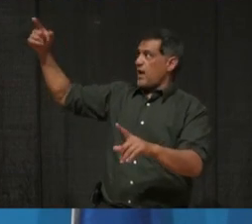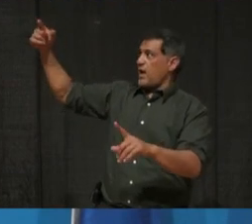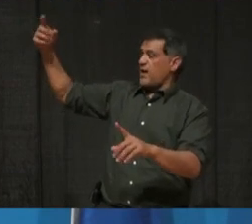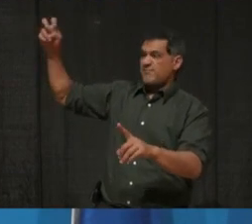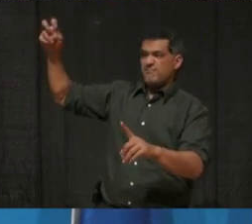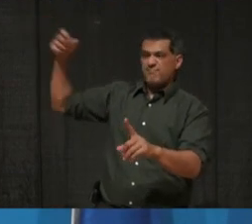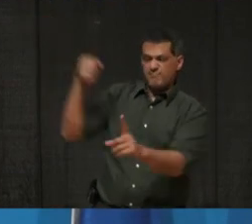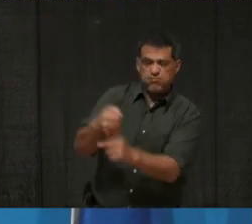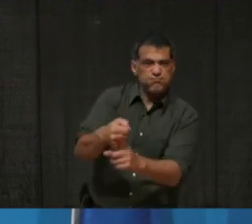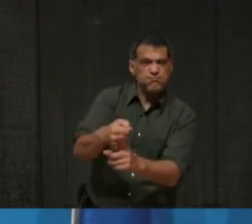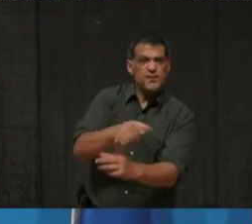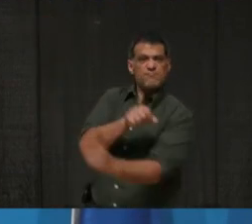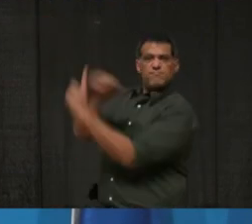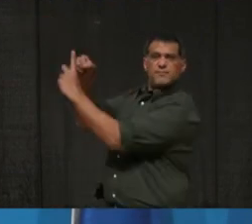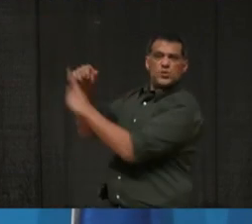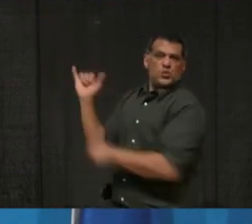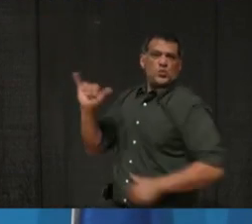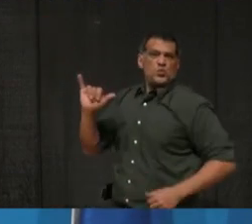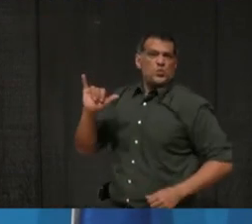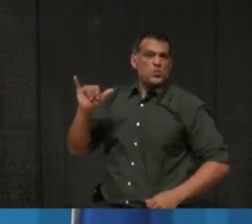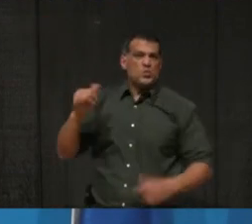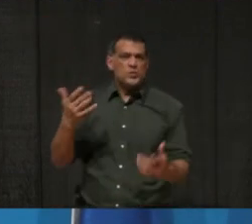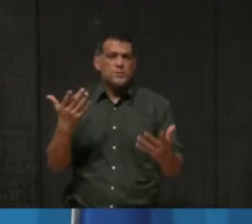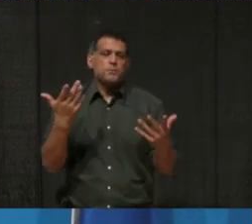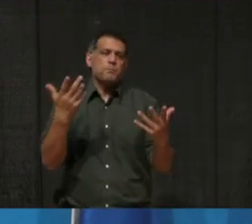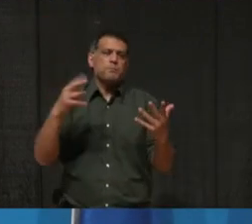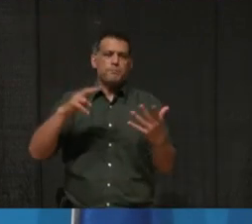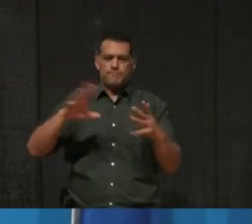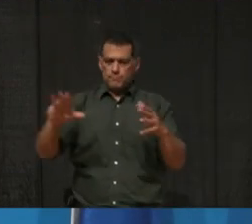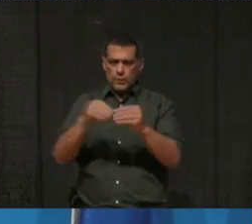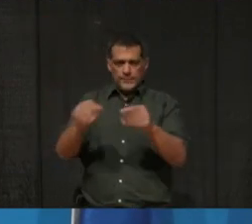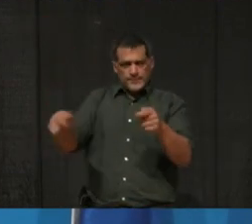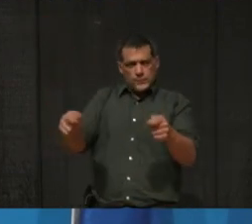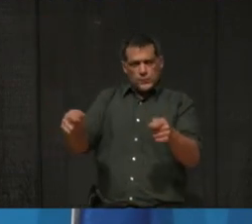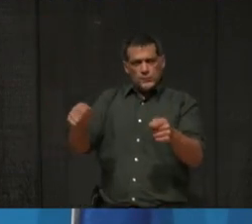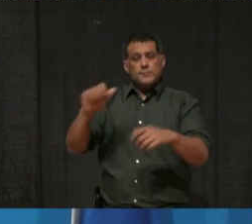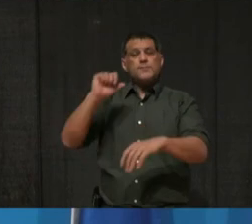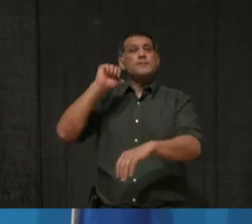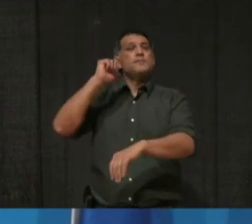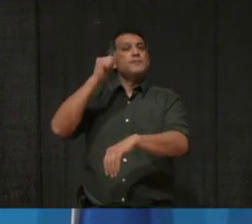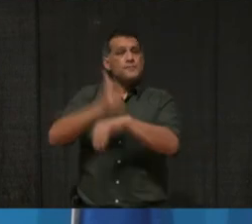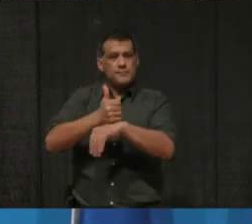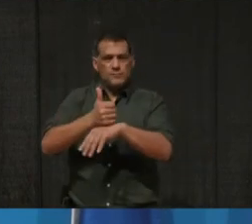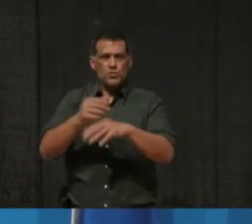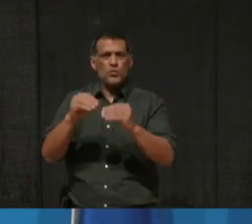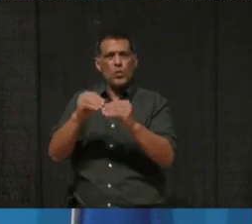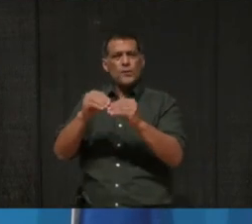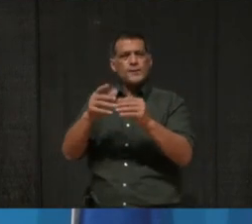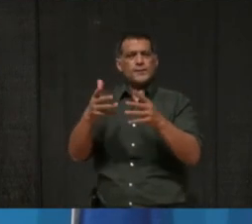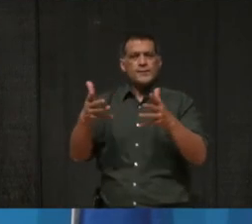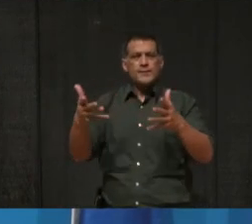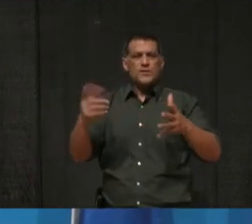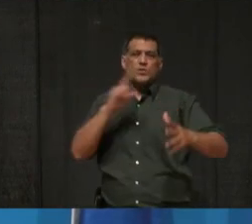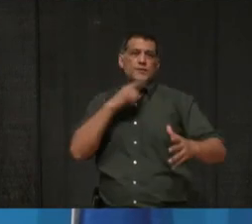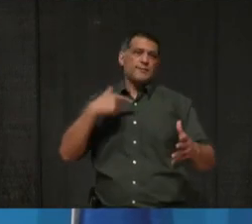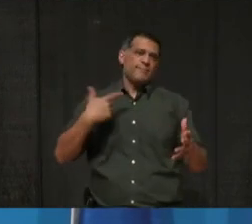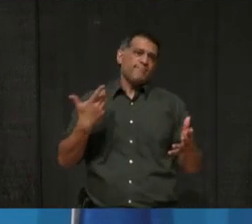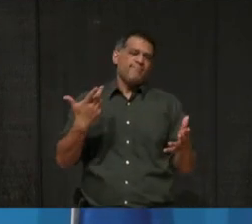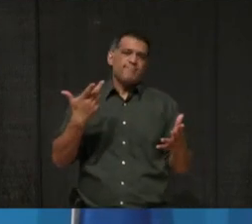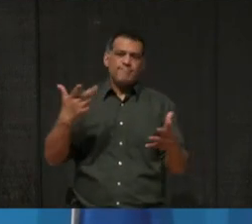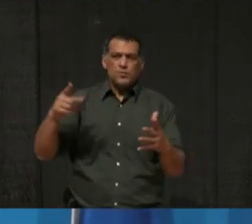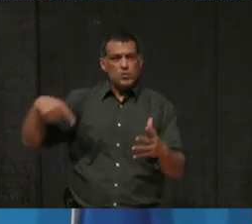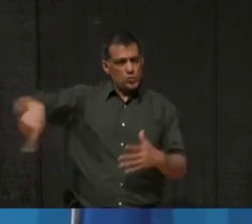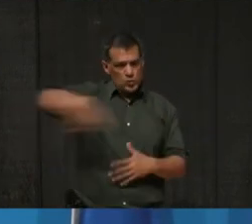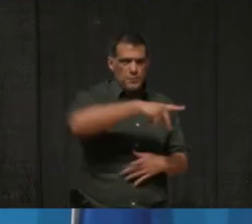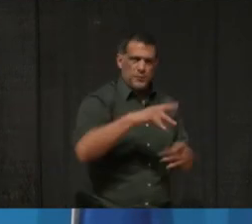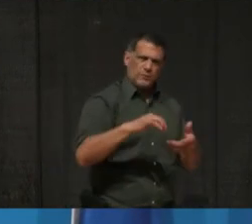and spread. However, the measures were taken quickly, rapidly, and we were grateful for the collaboration of the